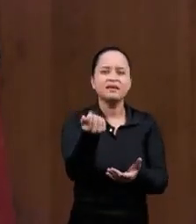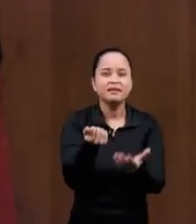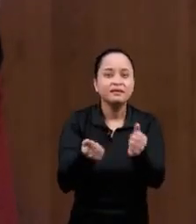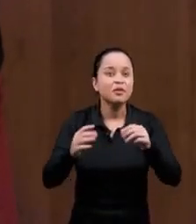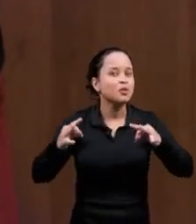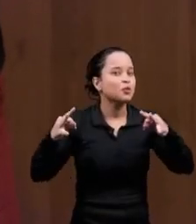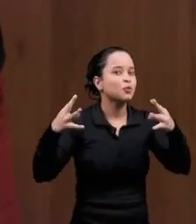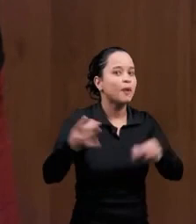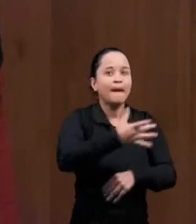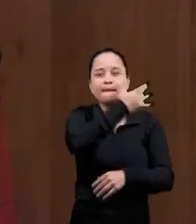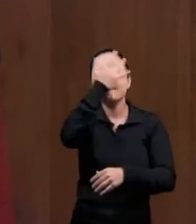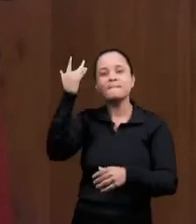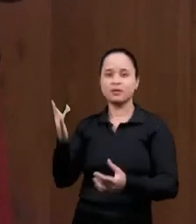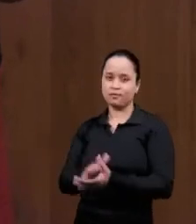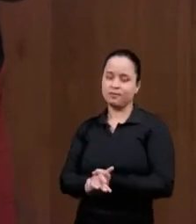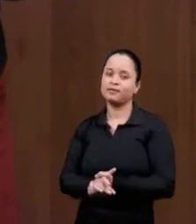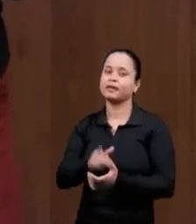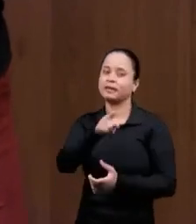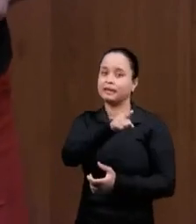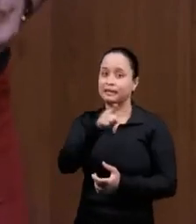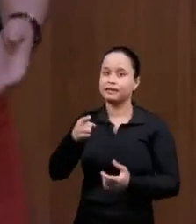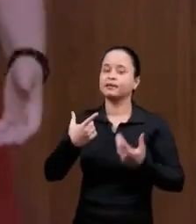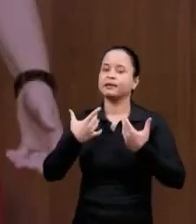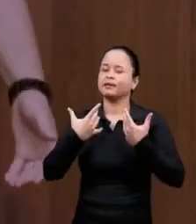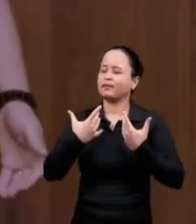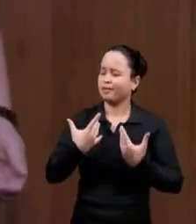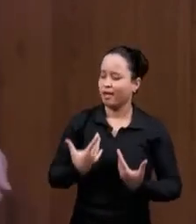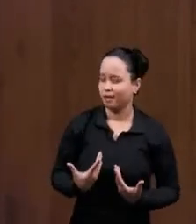All of you who are weary.